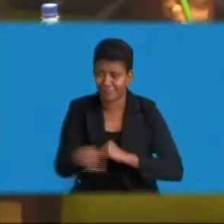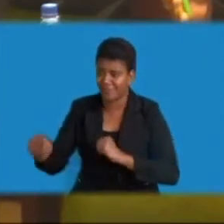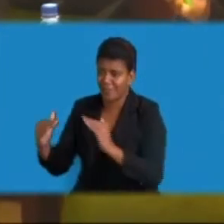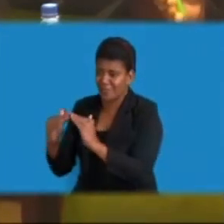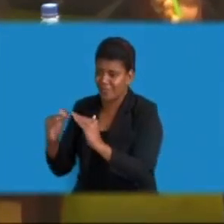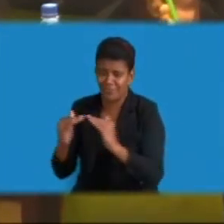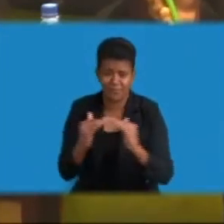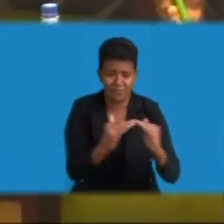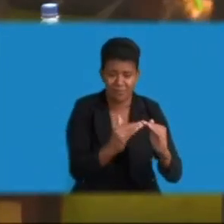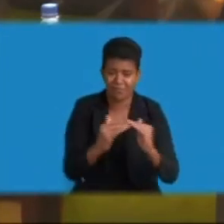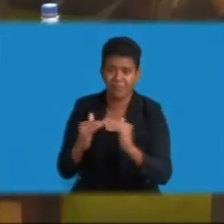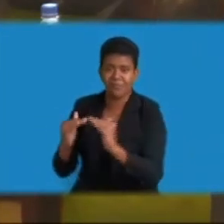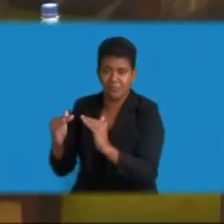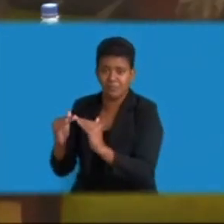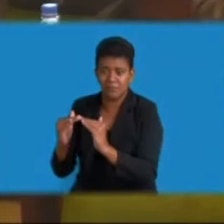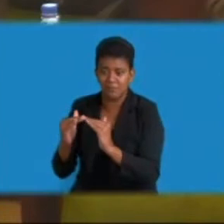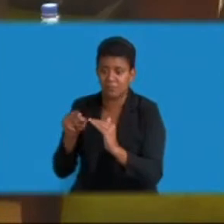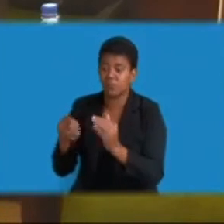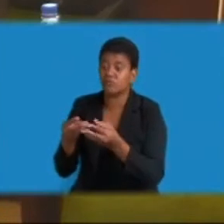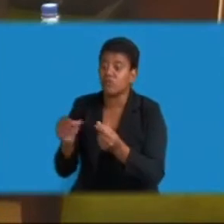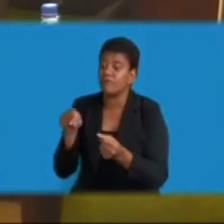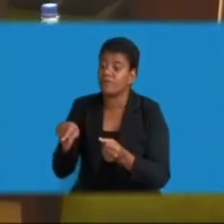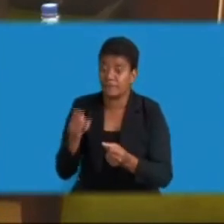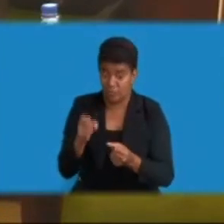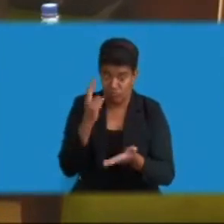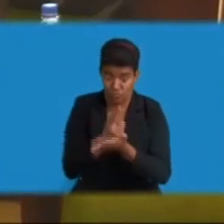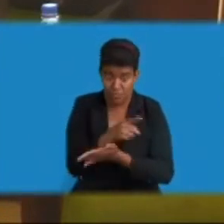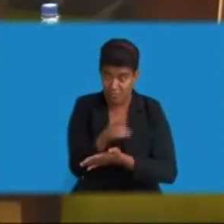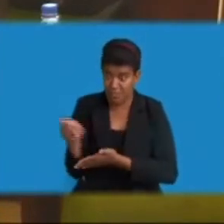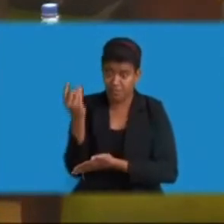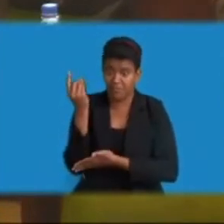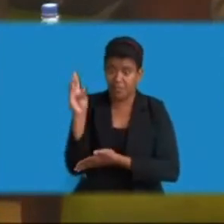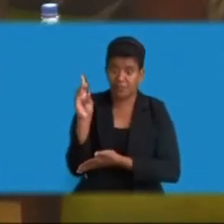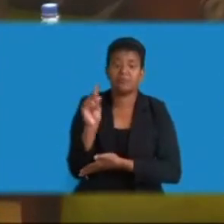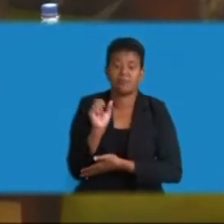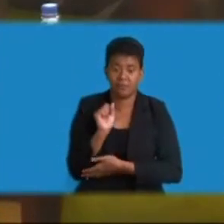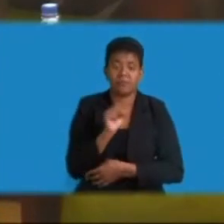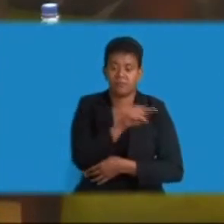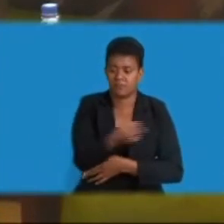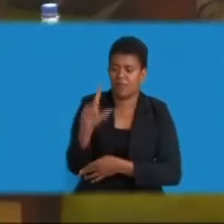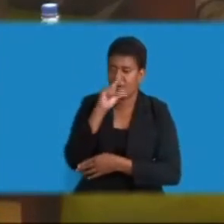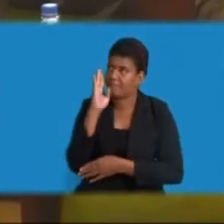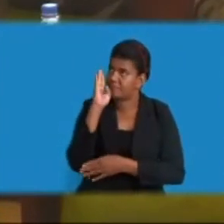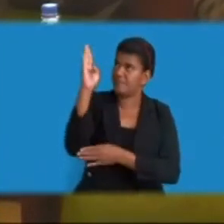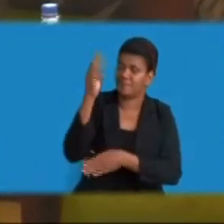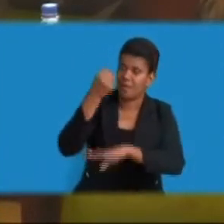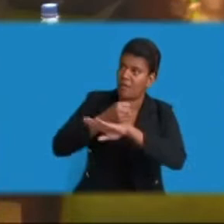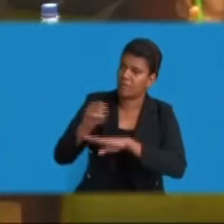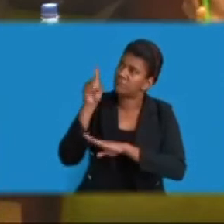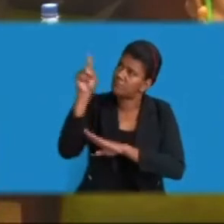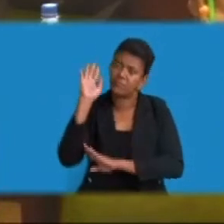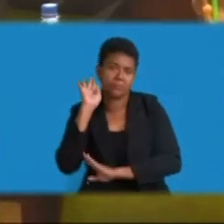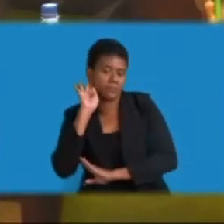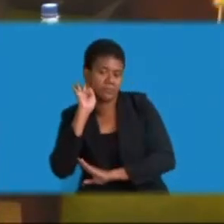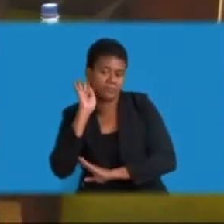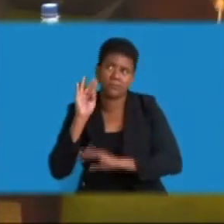resolutions of squatter. If you were independent, you would have told the government that it should adhere to planning